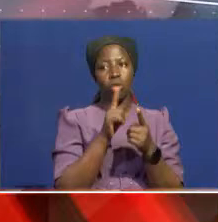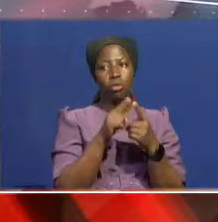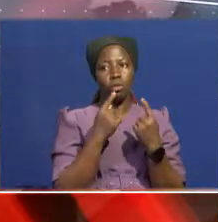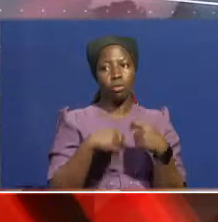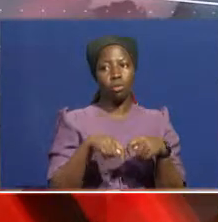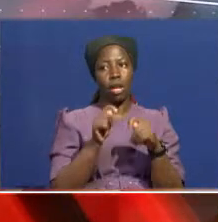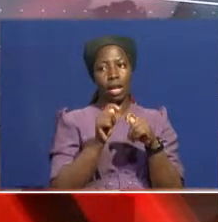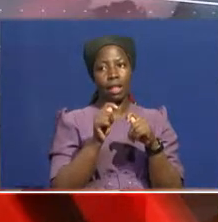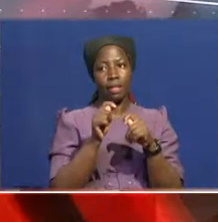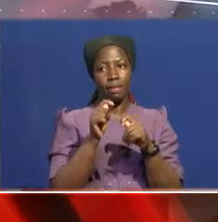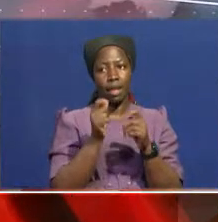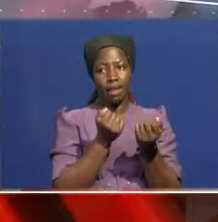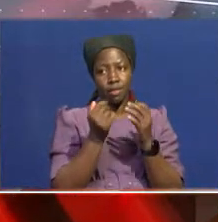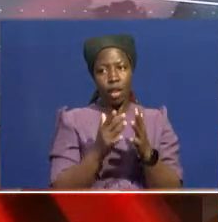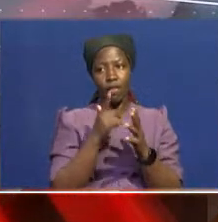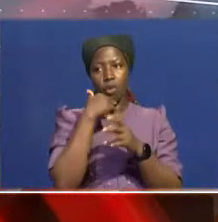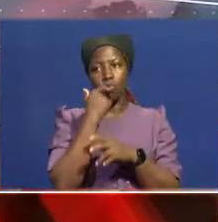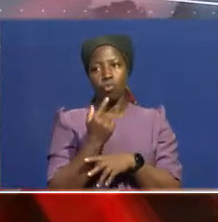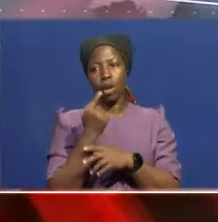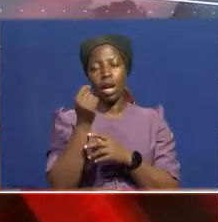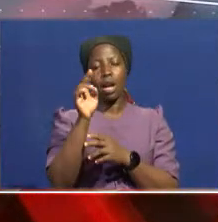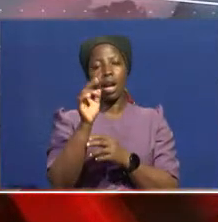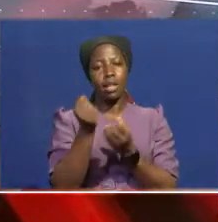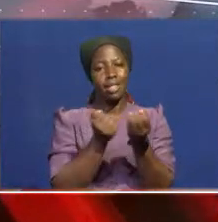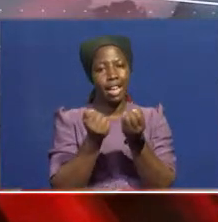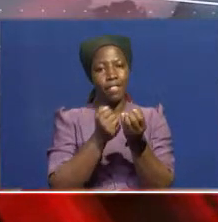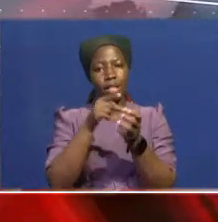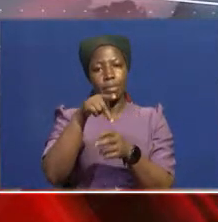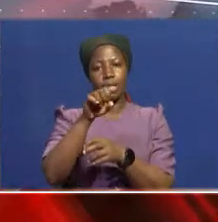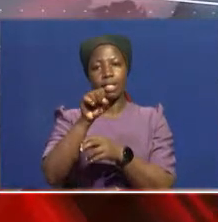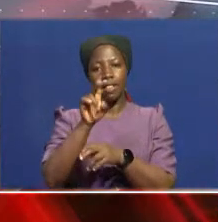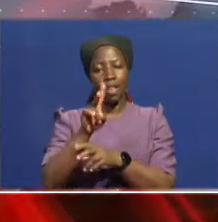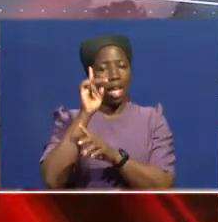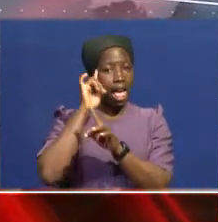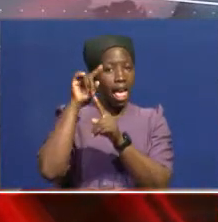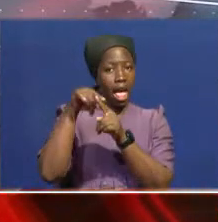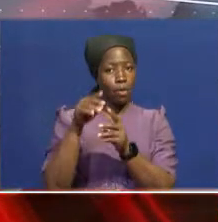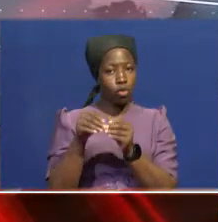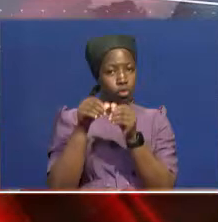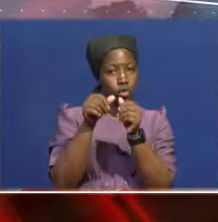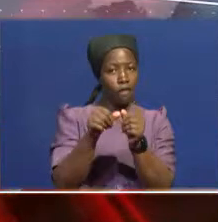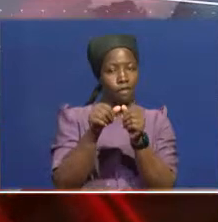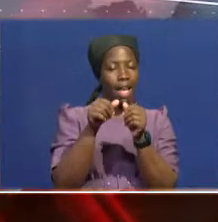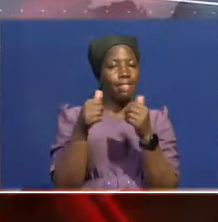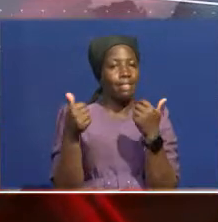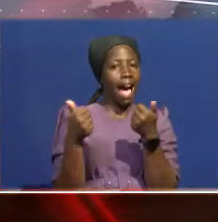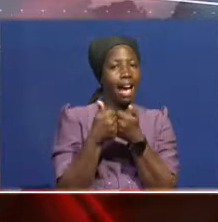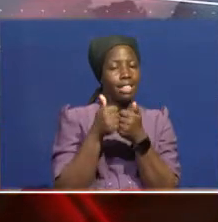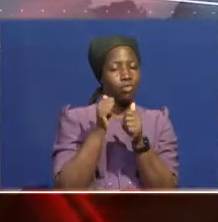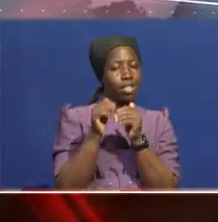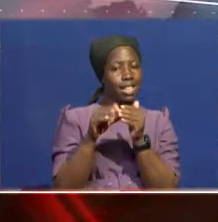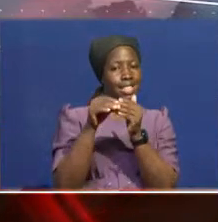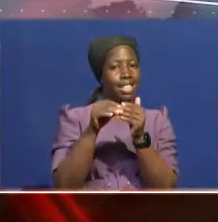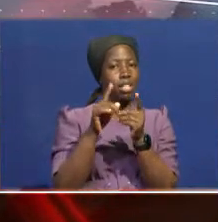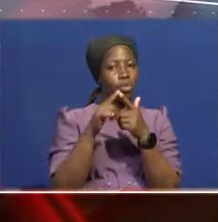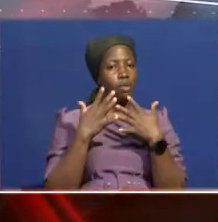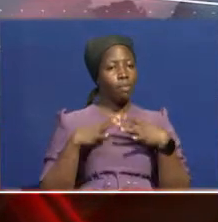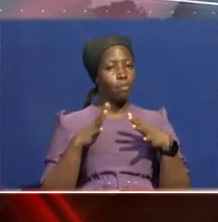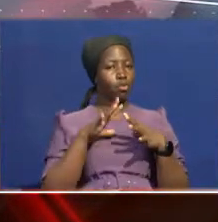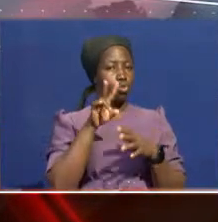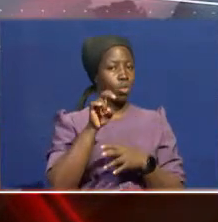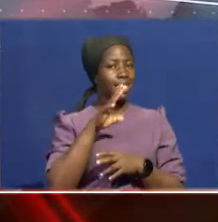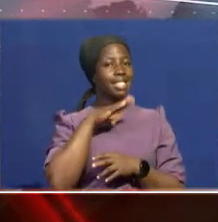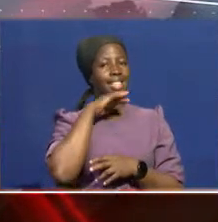in the country in a bid to curb a road carnage that has seen over 20 people dead in a span of a week. Now speaking before the